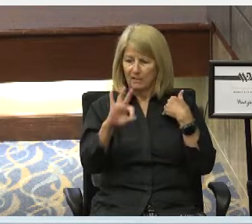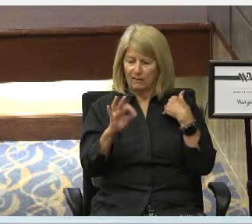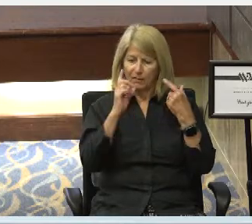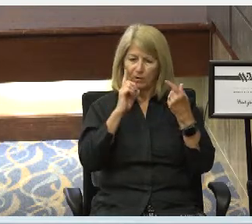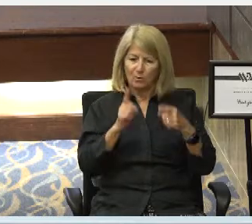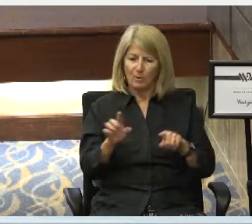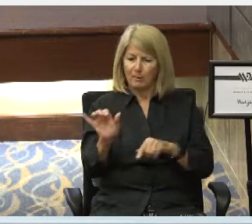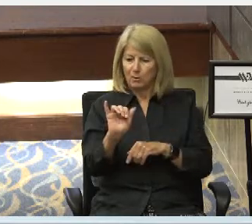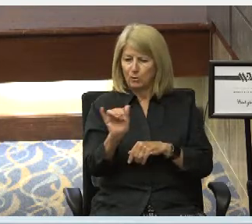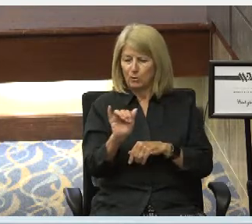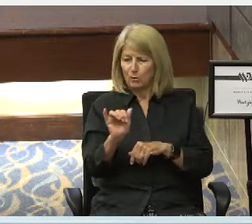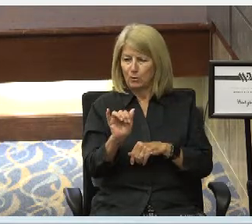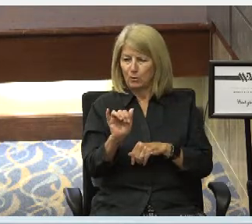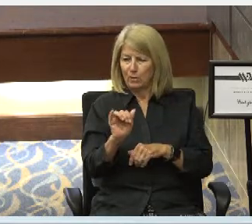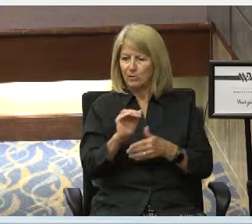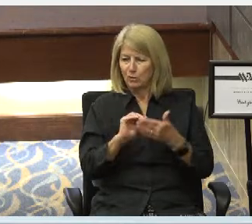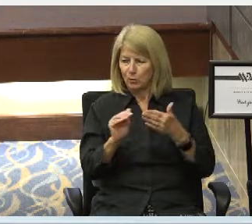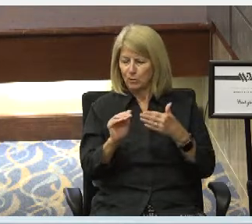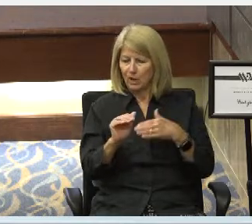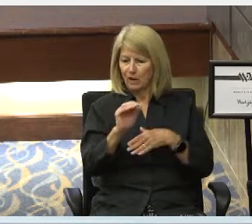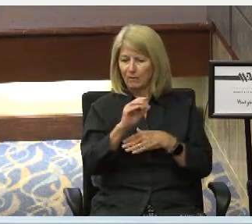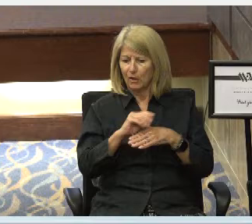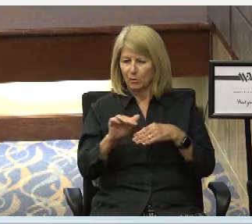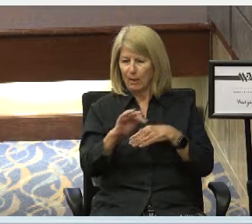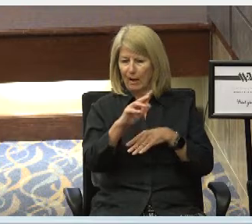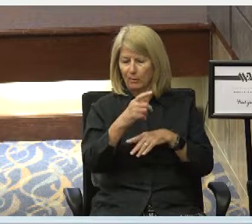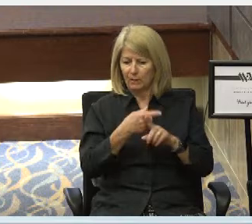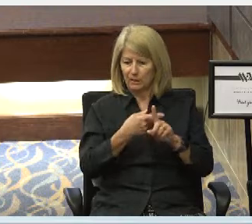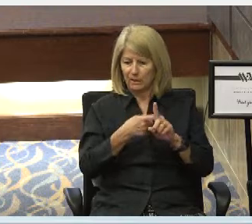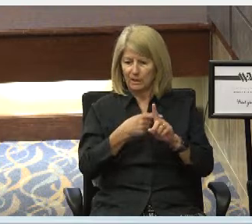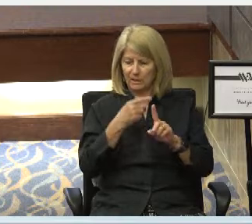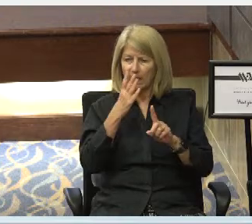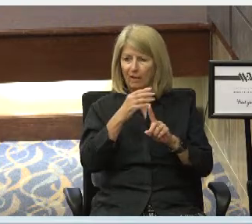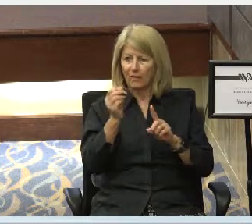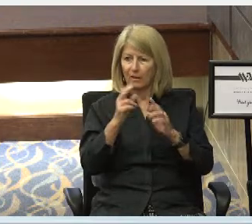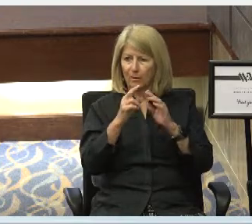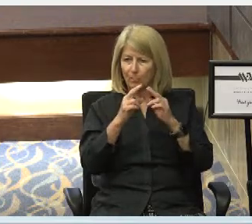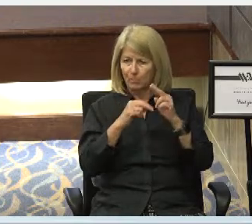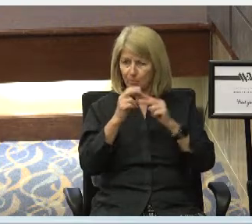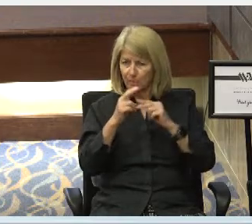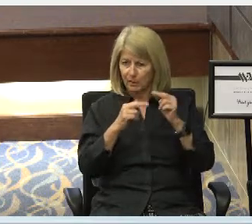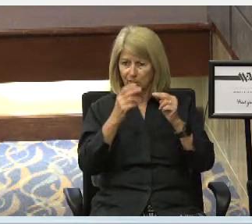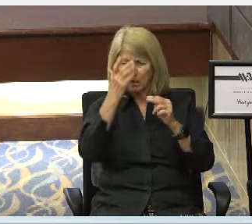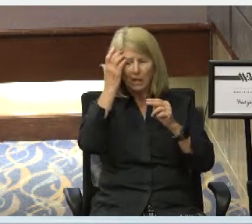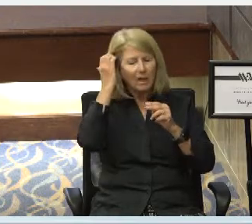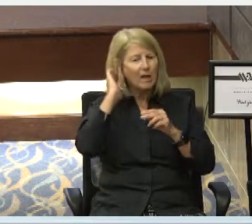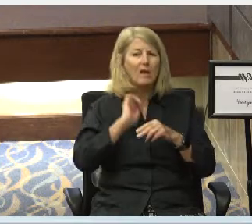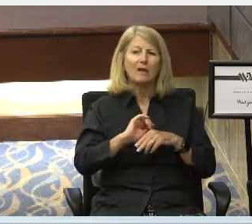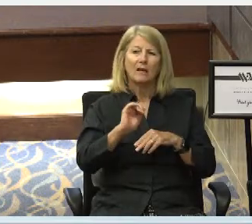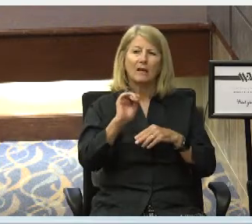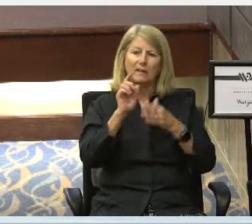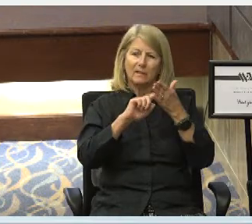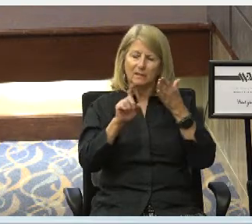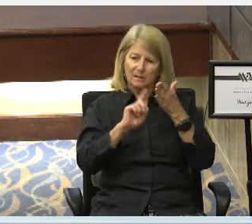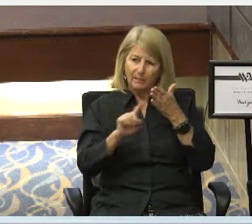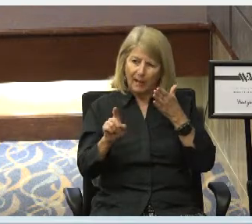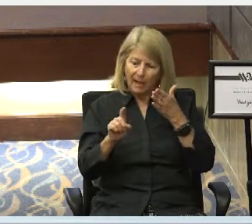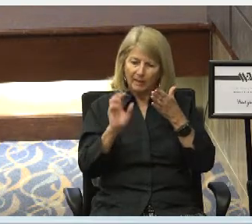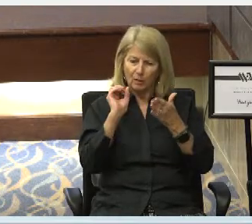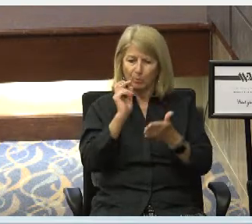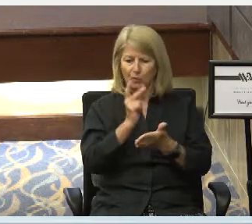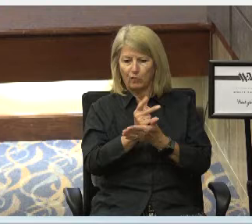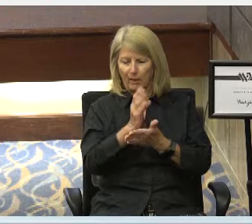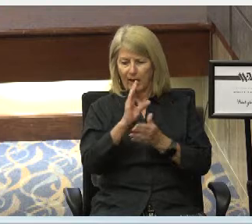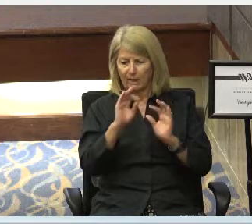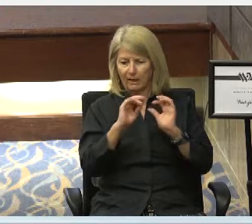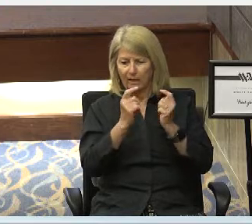of the ground lease is an element there. Catalyst will construct the mixed-use building. We'll get the PUD and schematic plans and specs approved by the council.